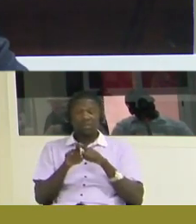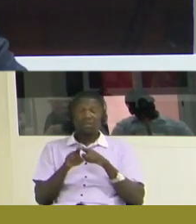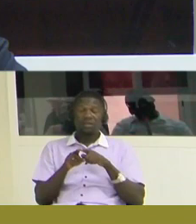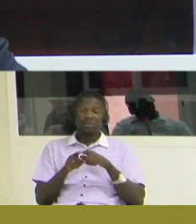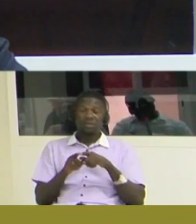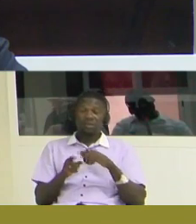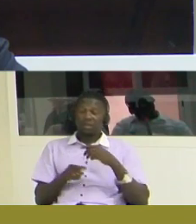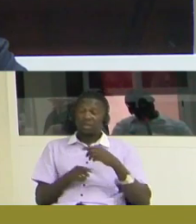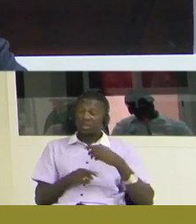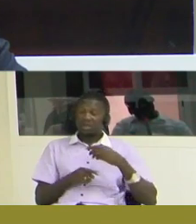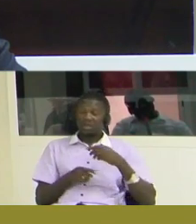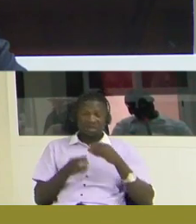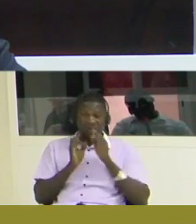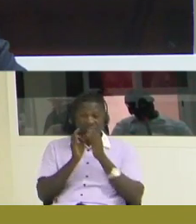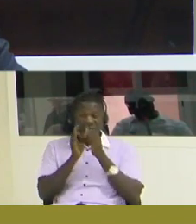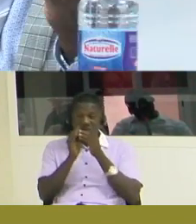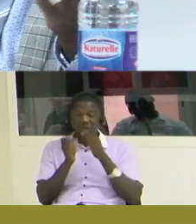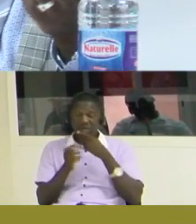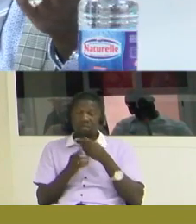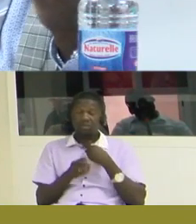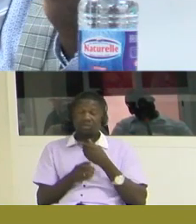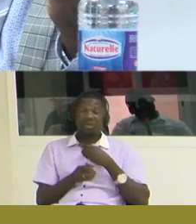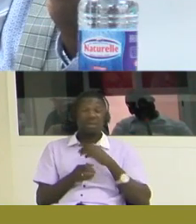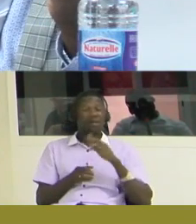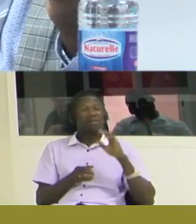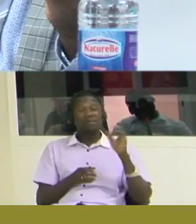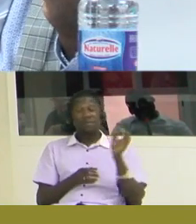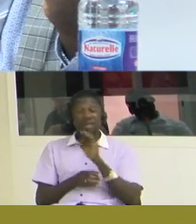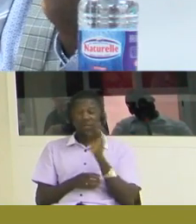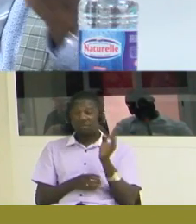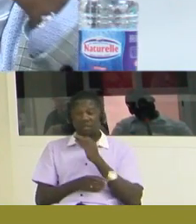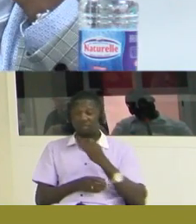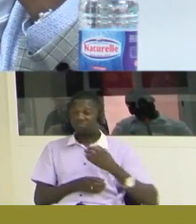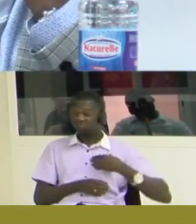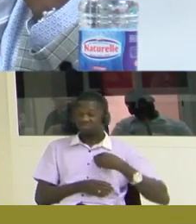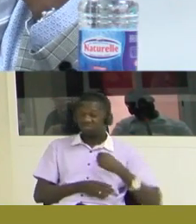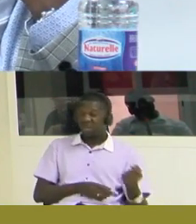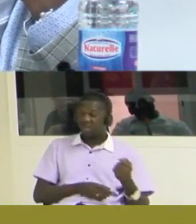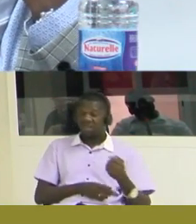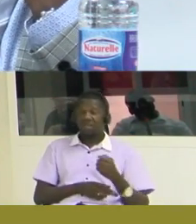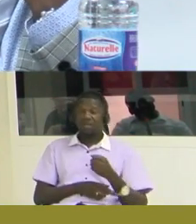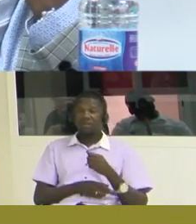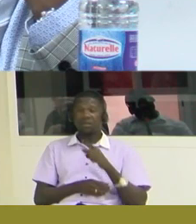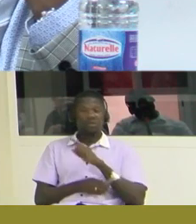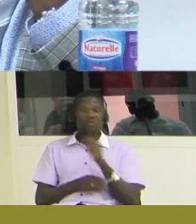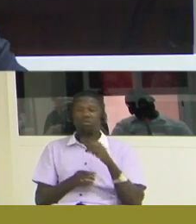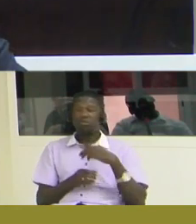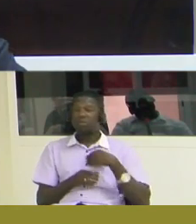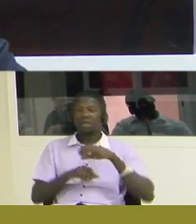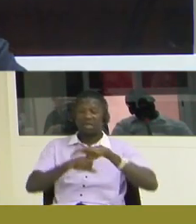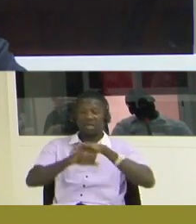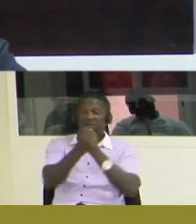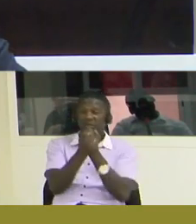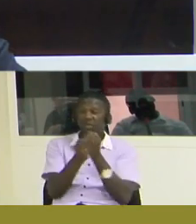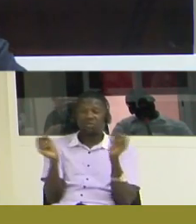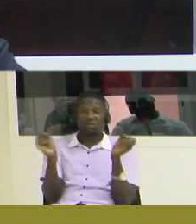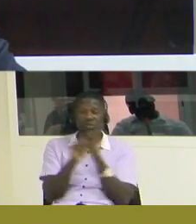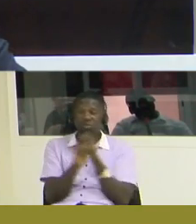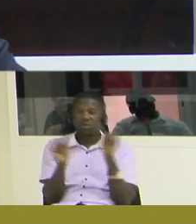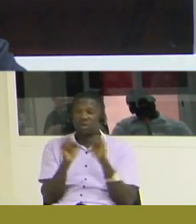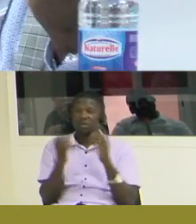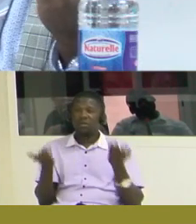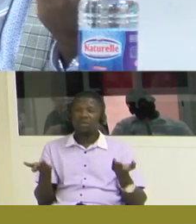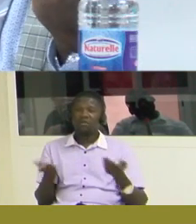violent but you've not been arrested by anybody by who have not heard that well